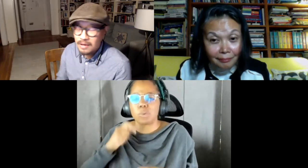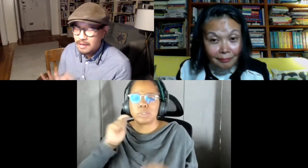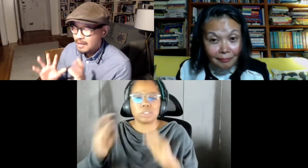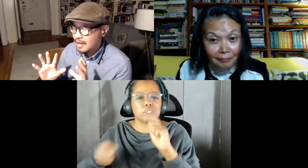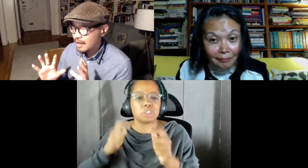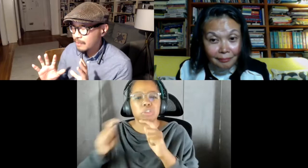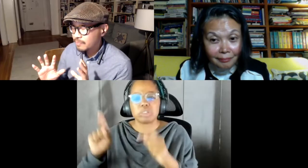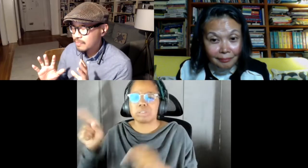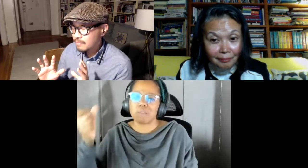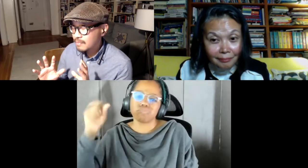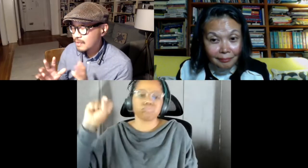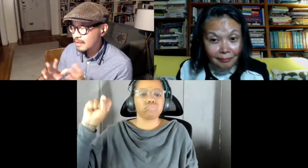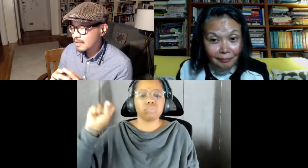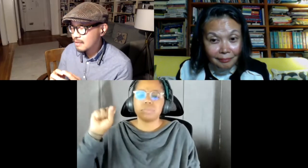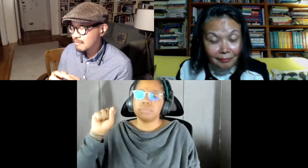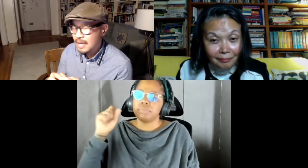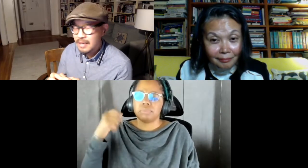they